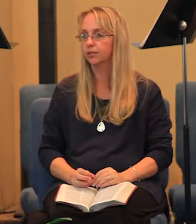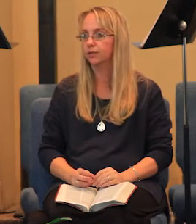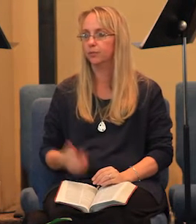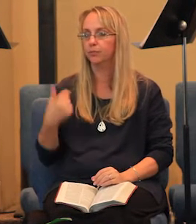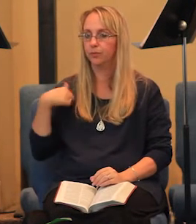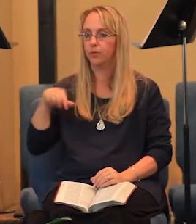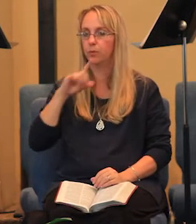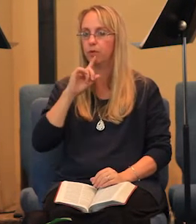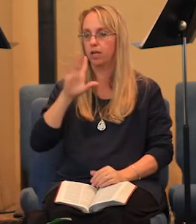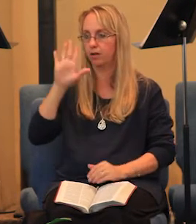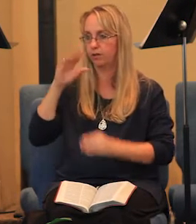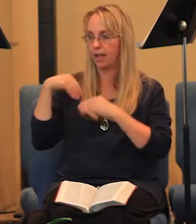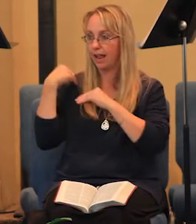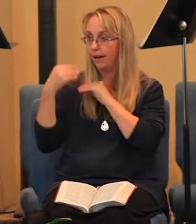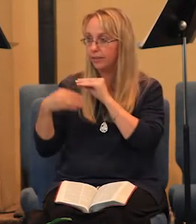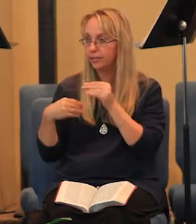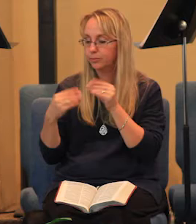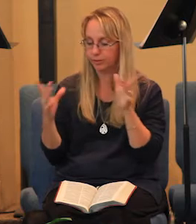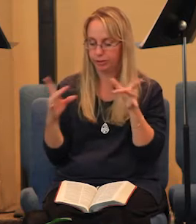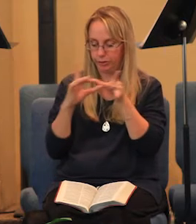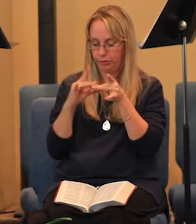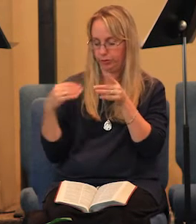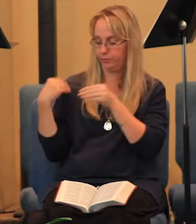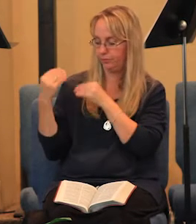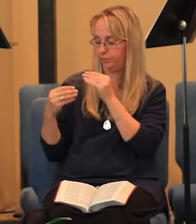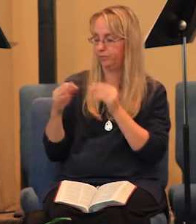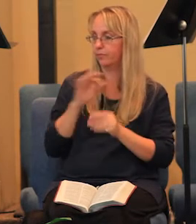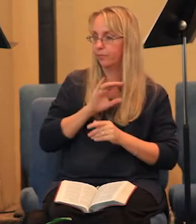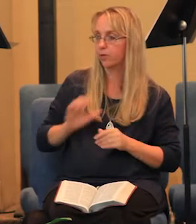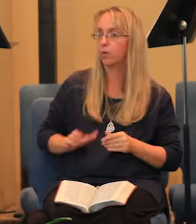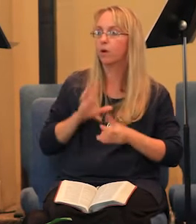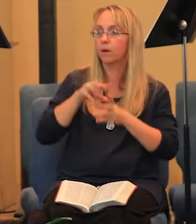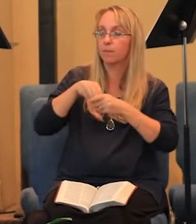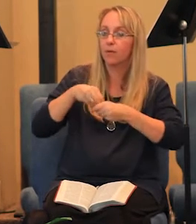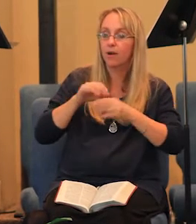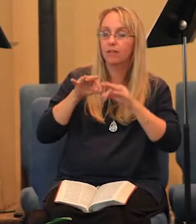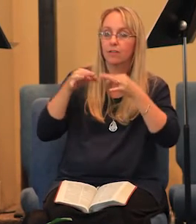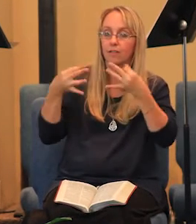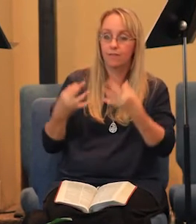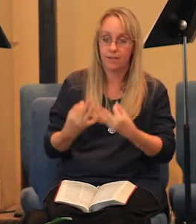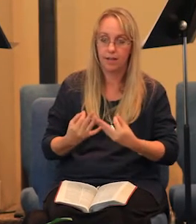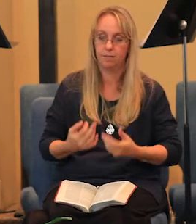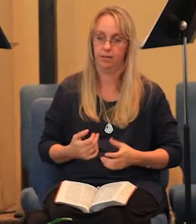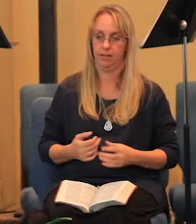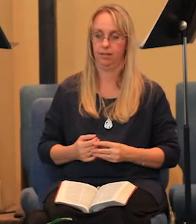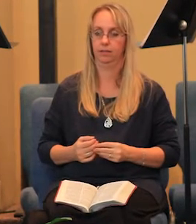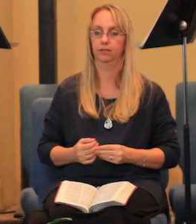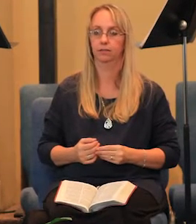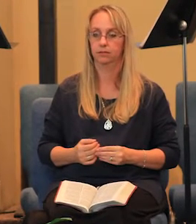We're heirs. We're joint heirs with Christ. We're part of the family.